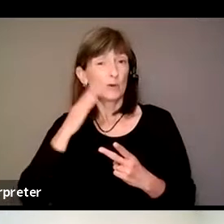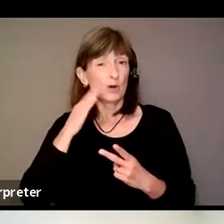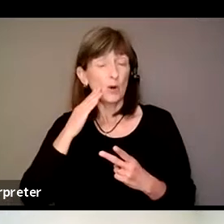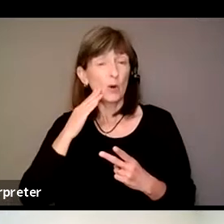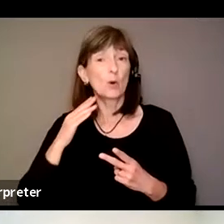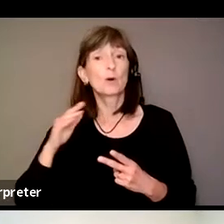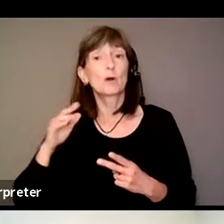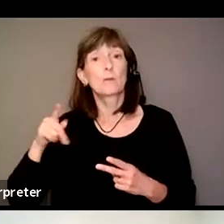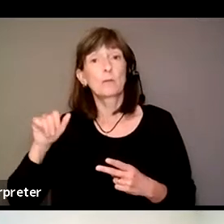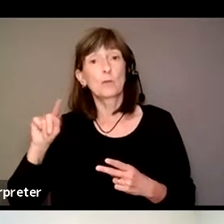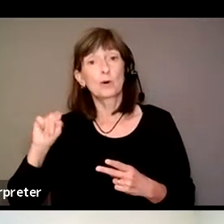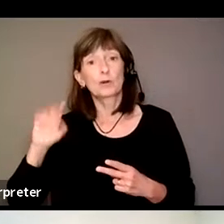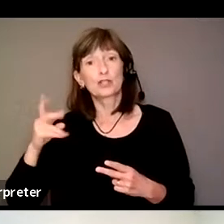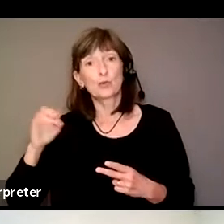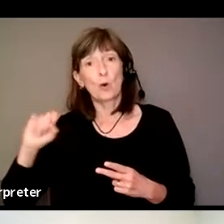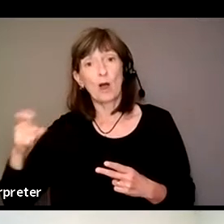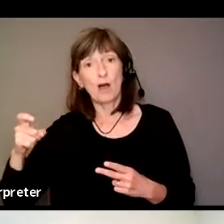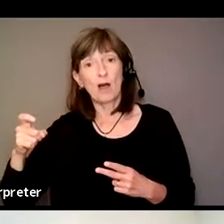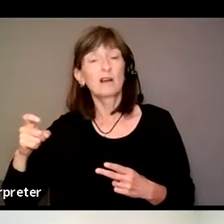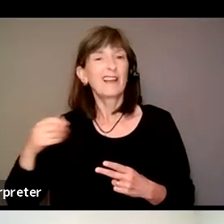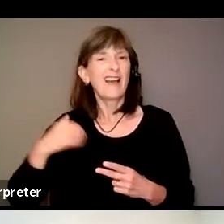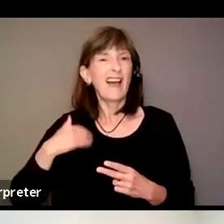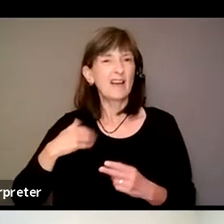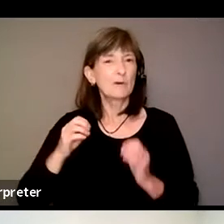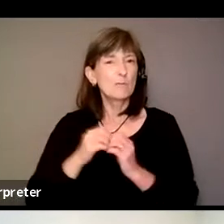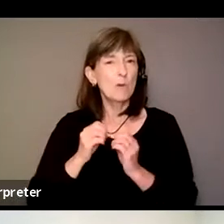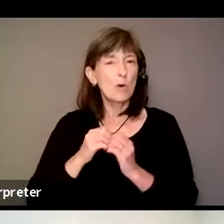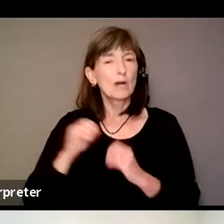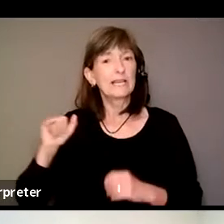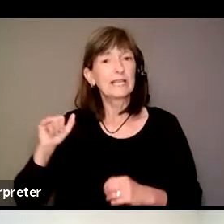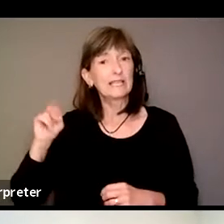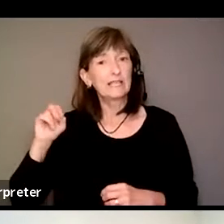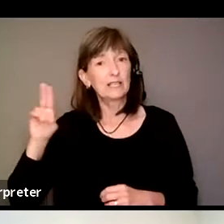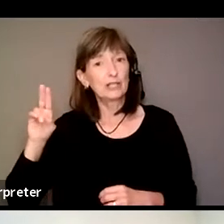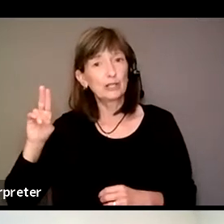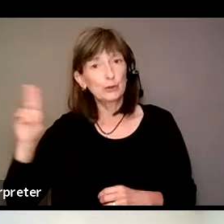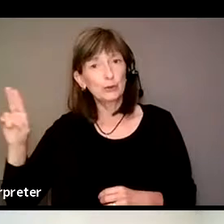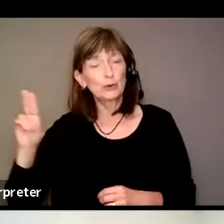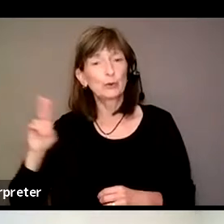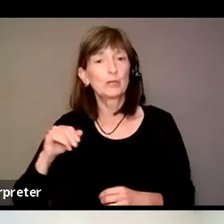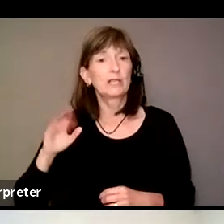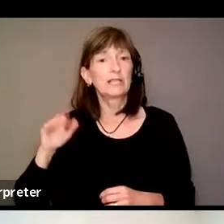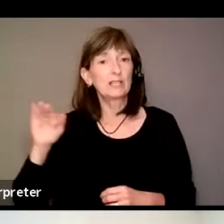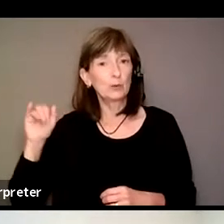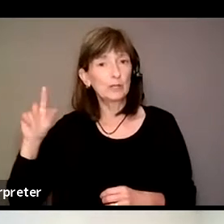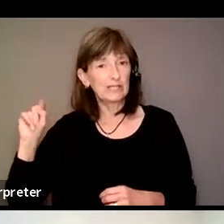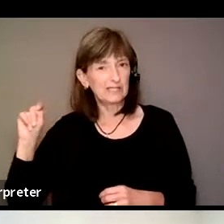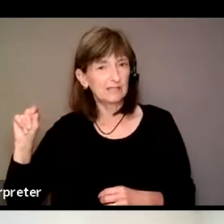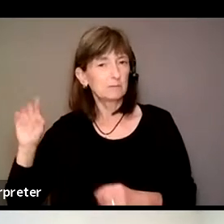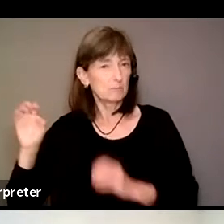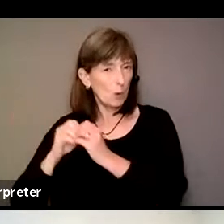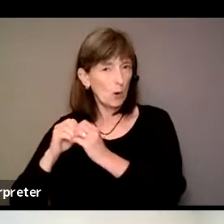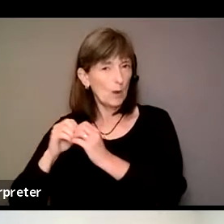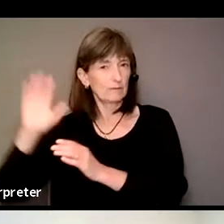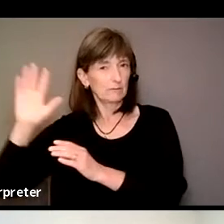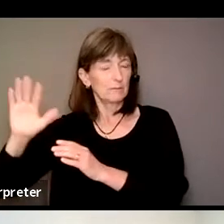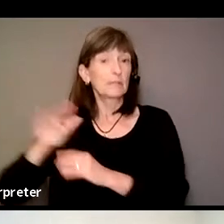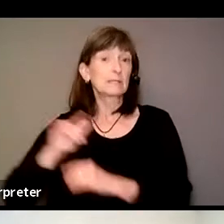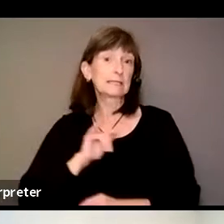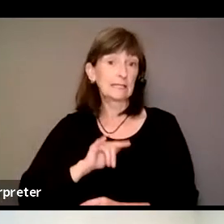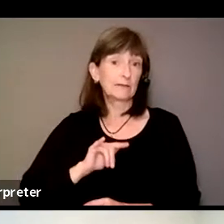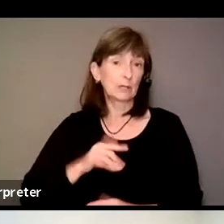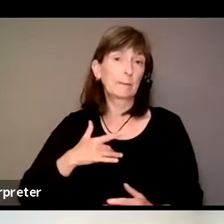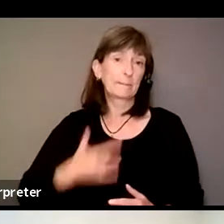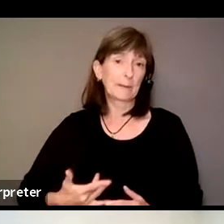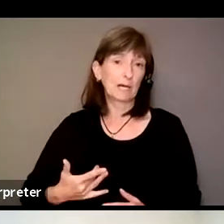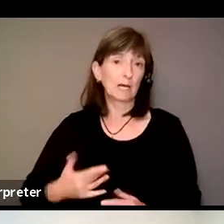area, Minister, that has so much history around Indigenous culture. But the big thing is, We